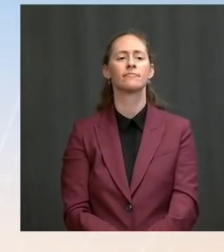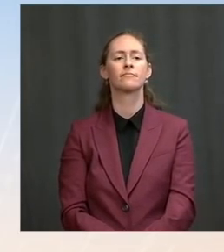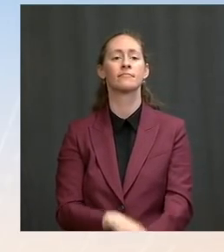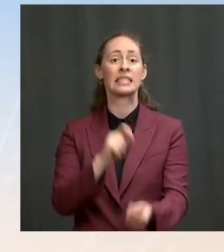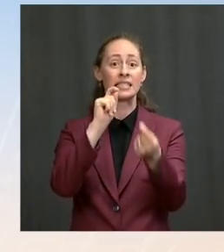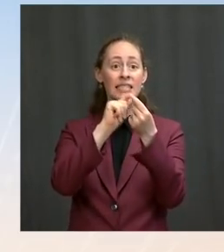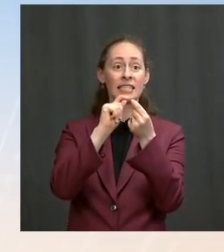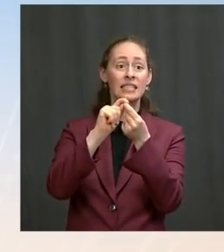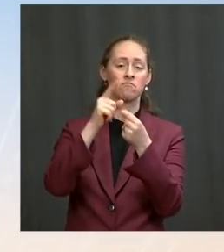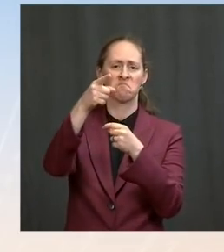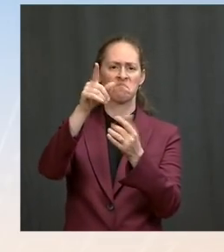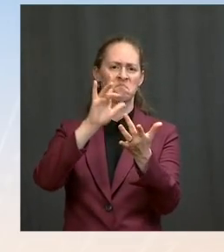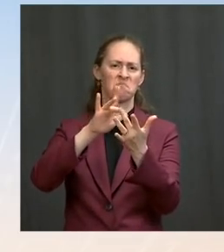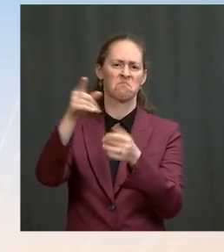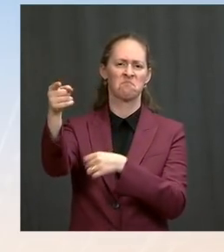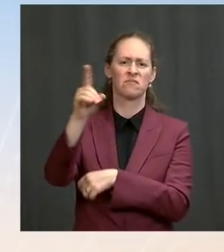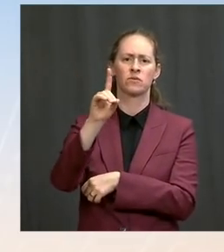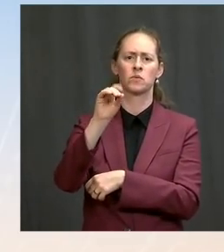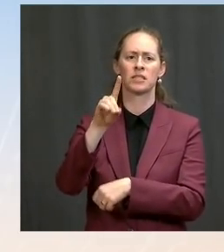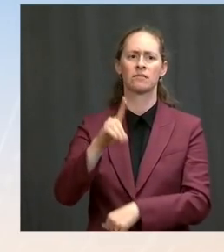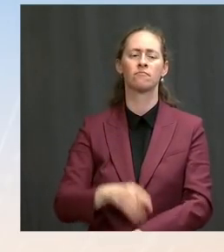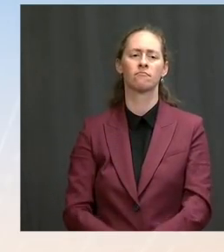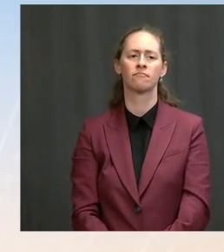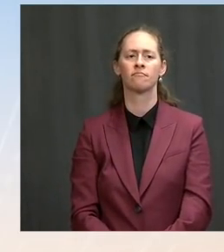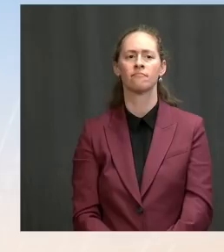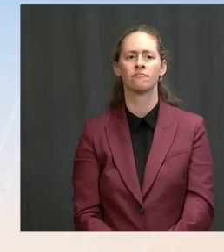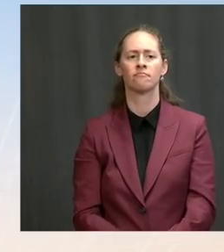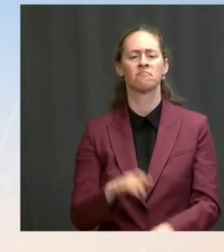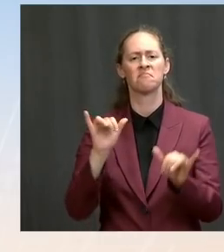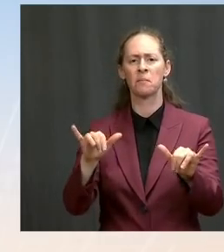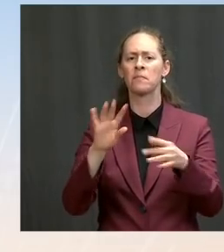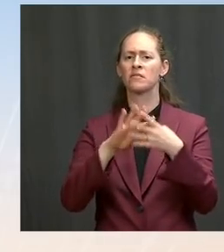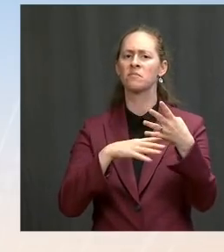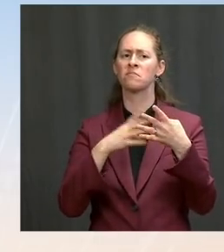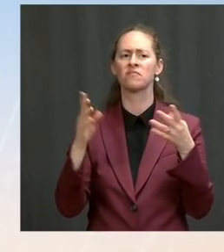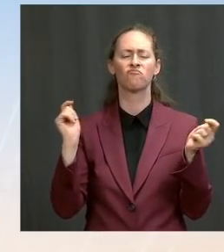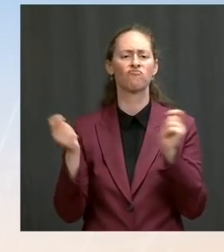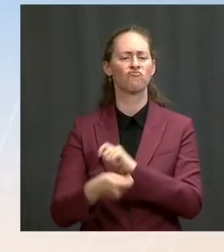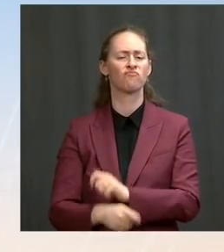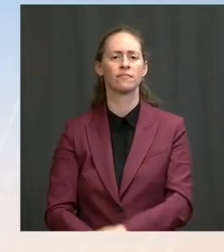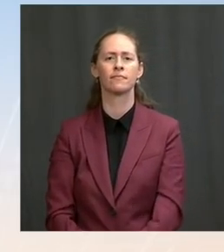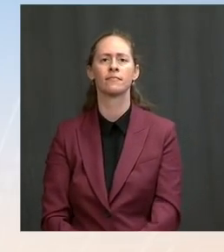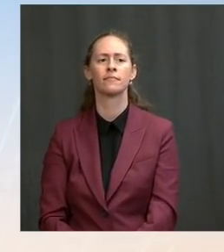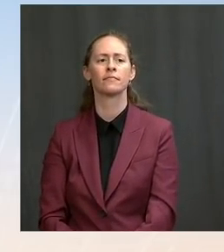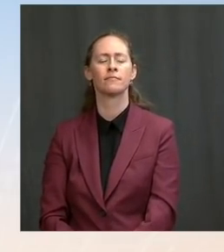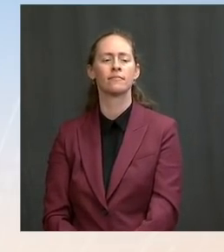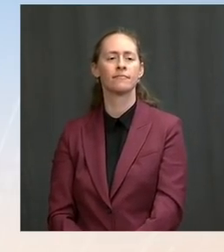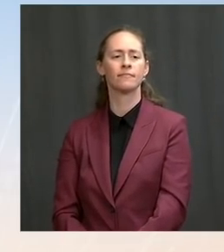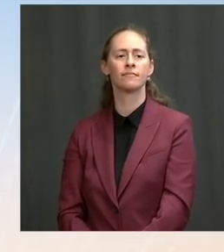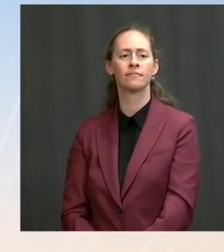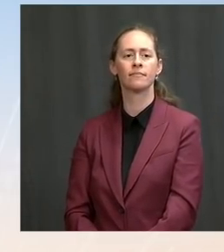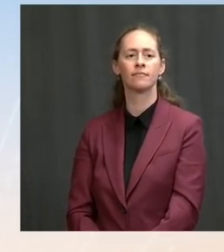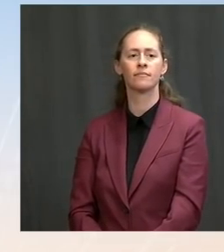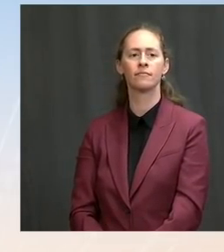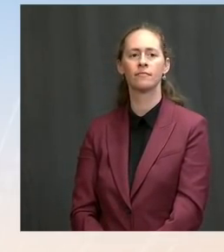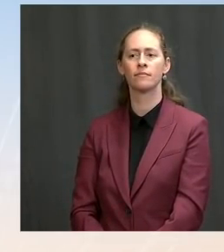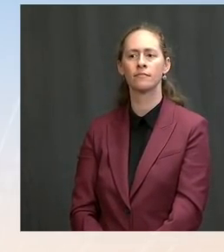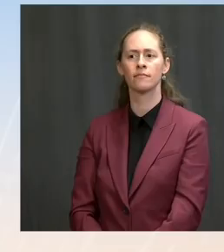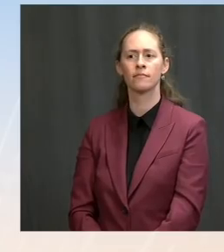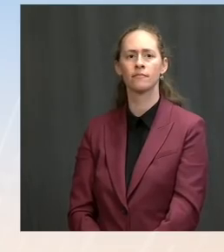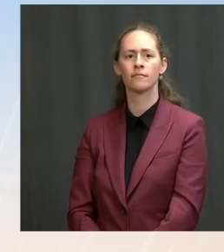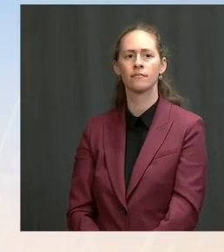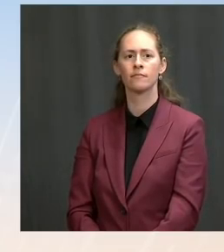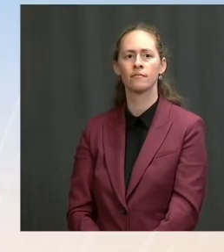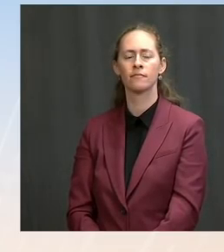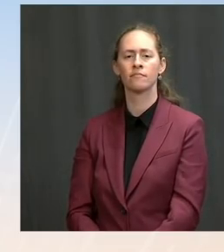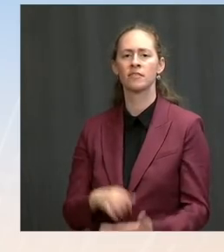Department of Defense, but nothing has changed on our timeline or objective. Is the President planning an event around the pullout?